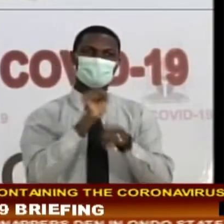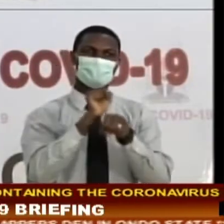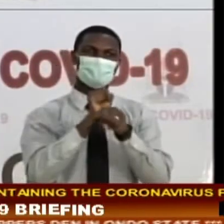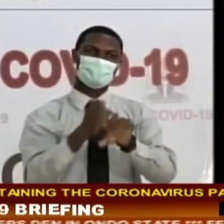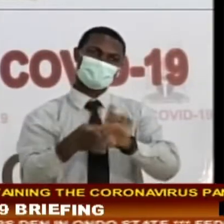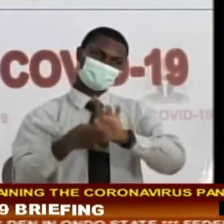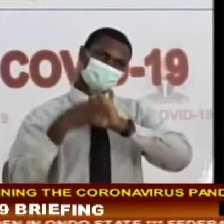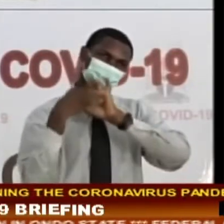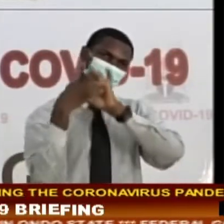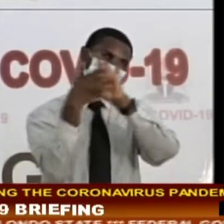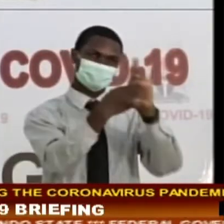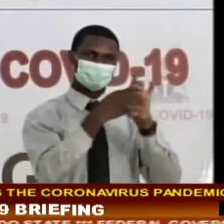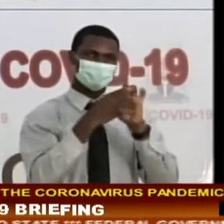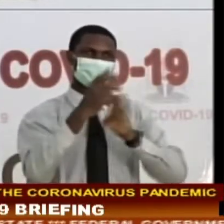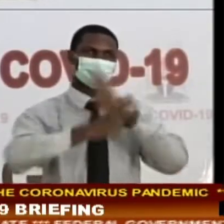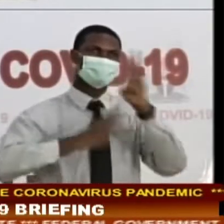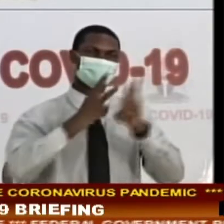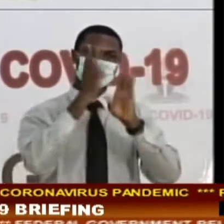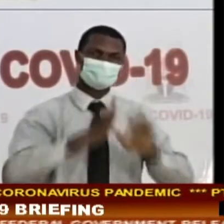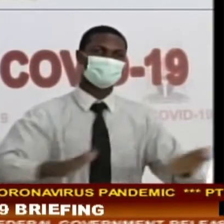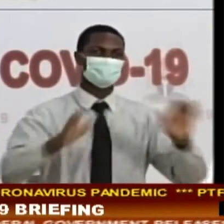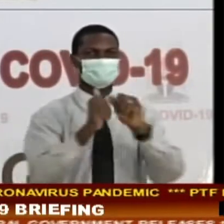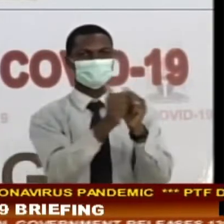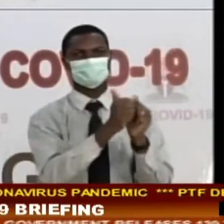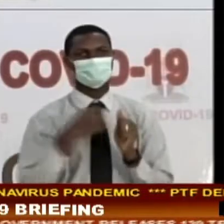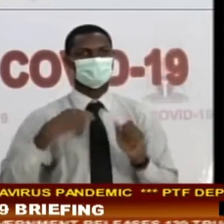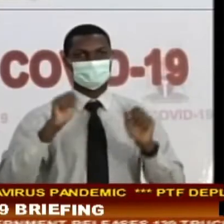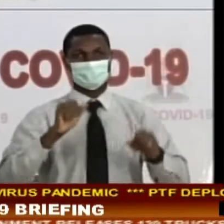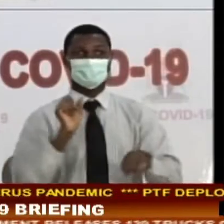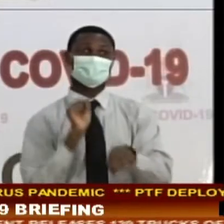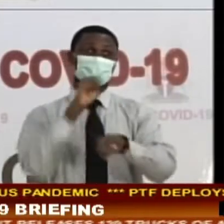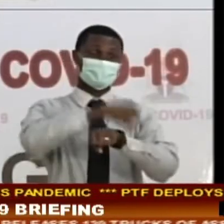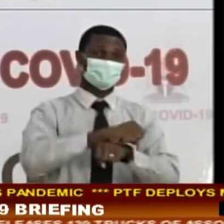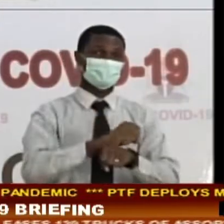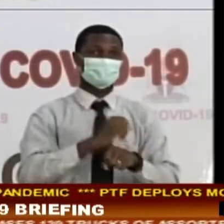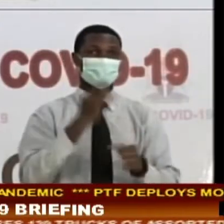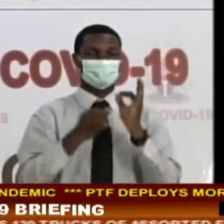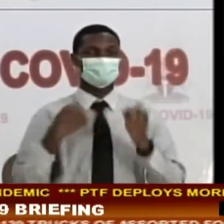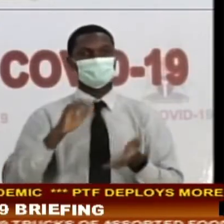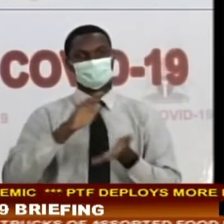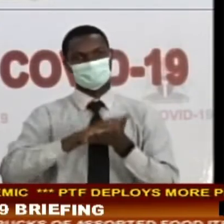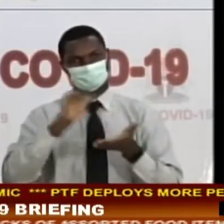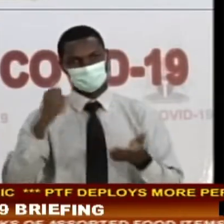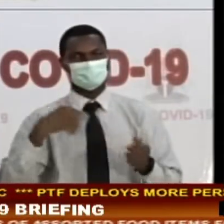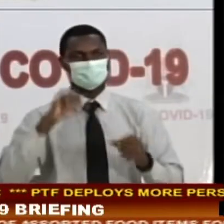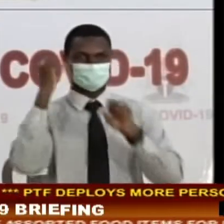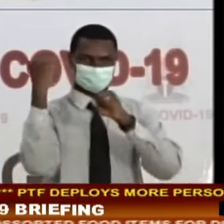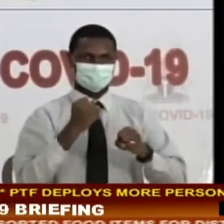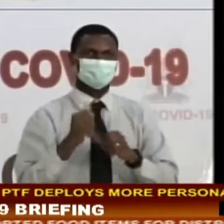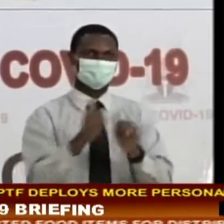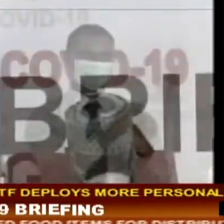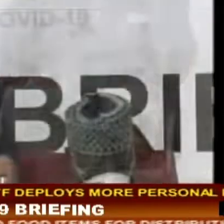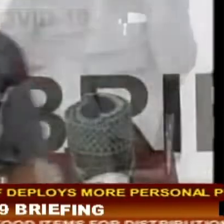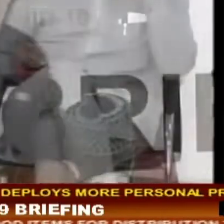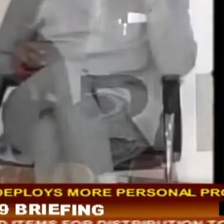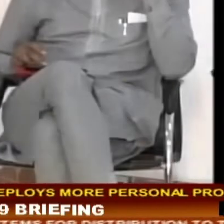only get out of this if we know and believe that we can only be stronger together thank